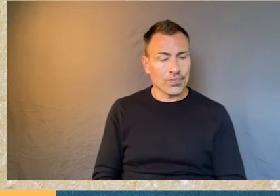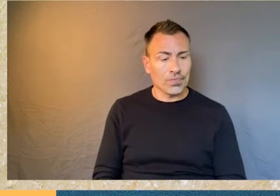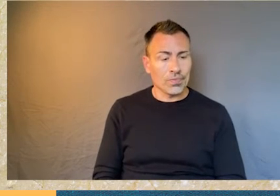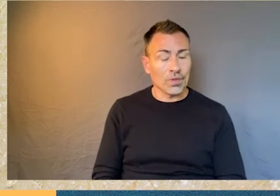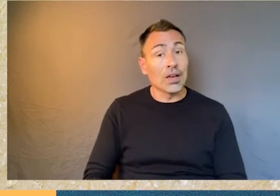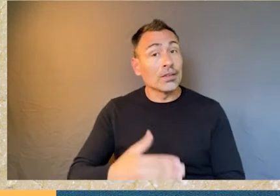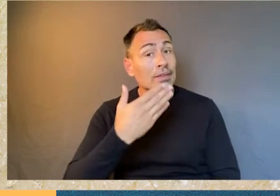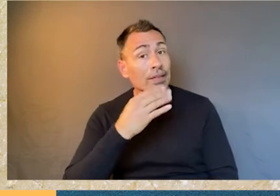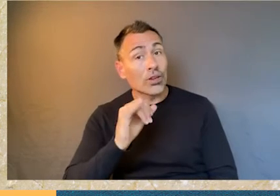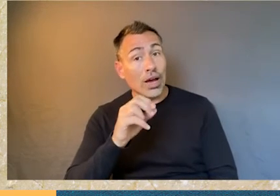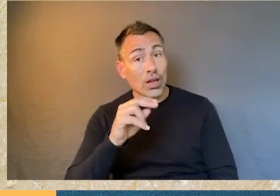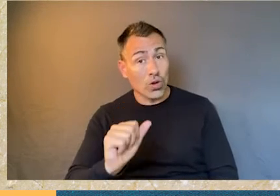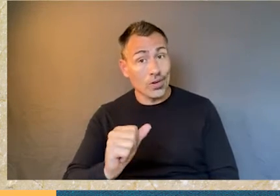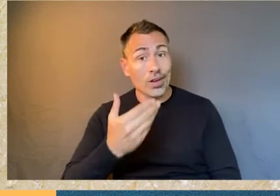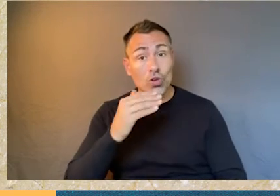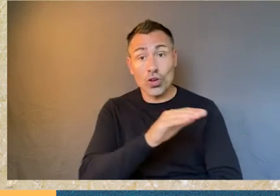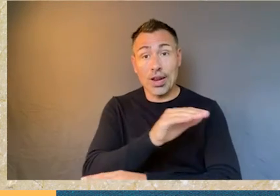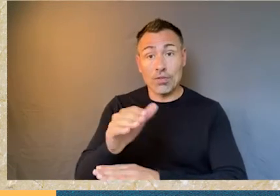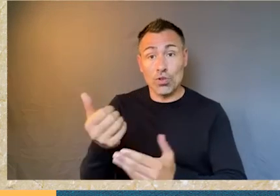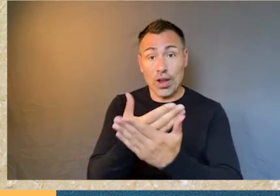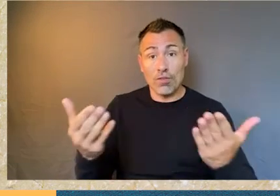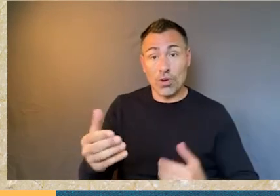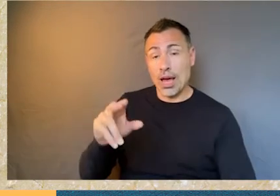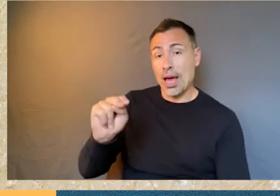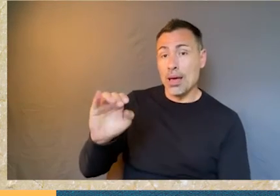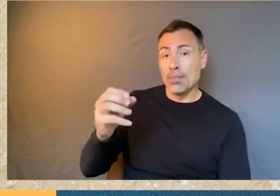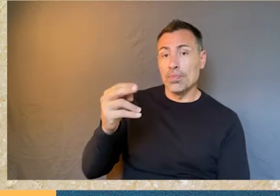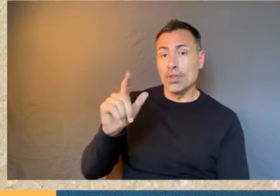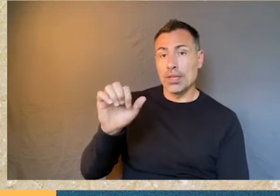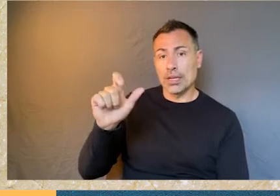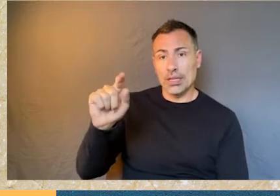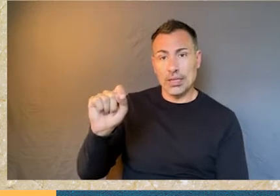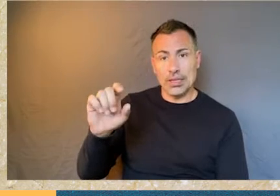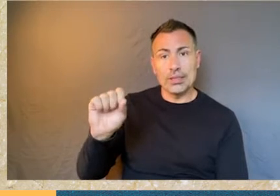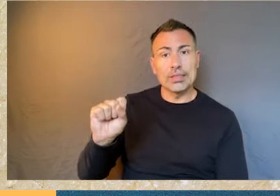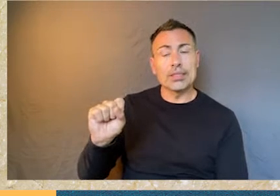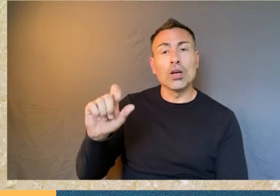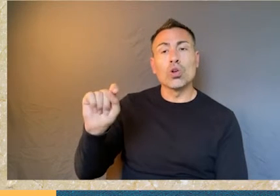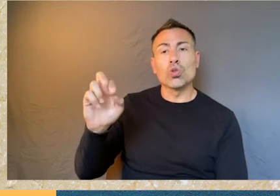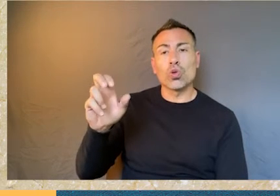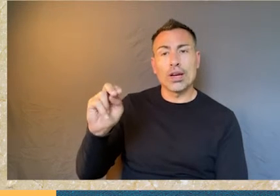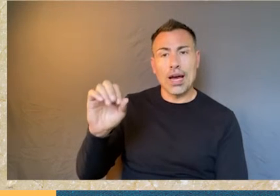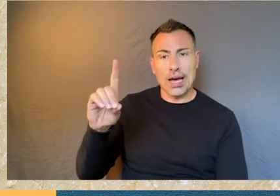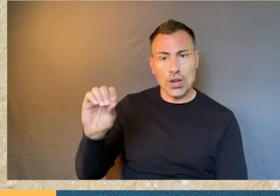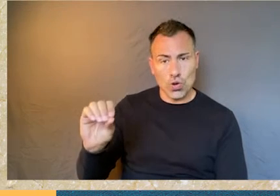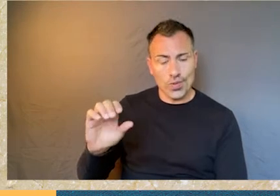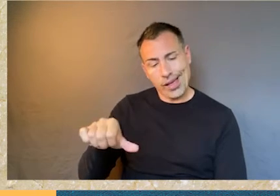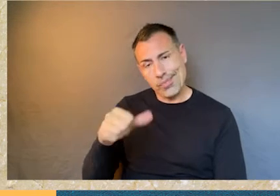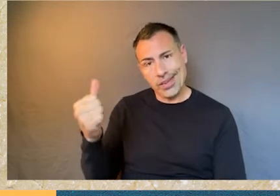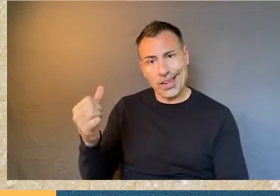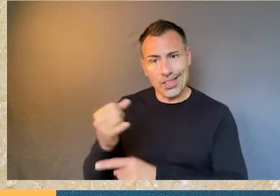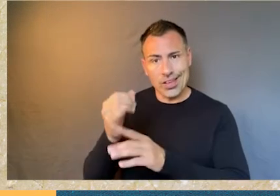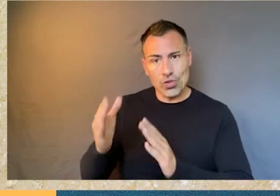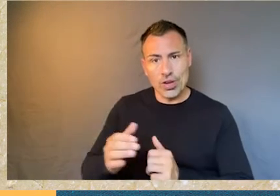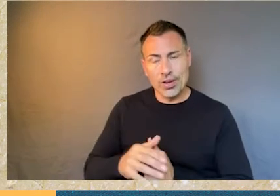Thank you, Iona, and good afternoon, everybody. I'm Nicholas Rick Tornado, another intern here at Disability Independence Group and a second-year law